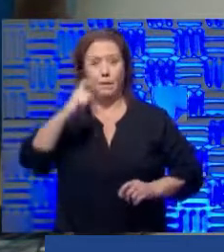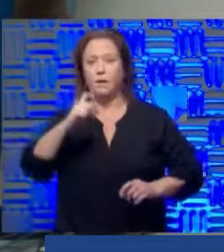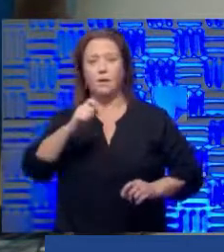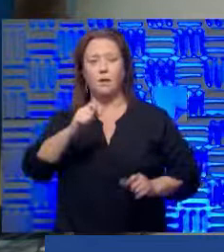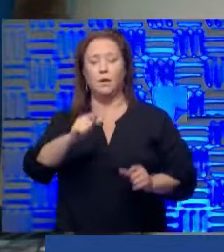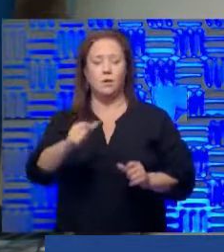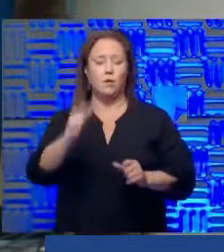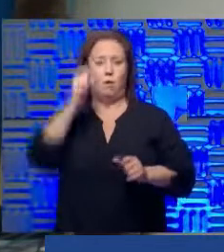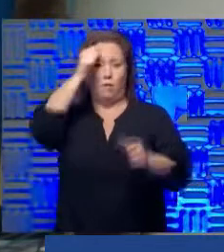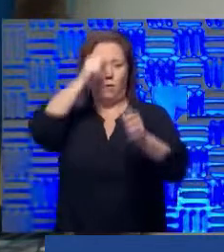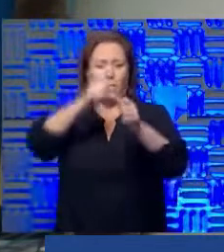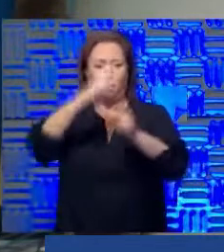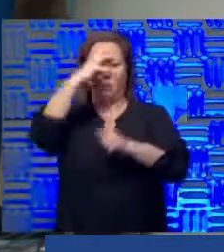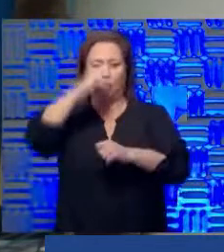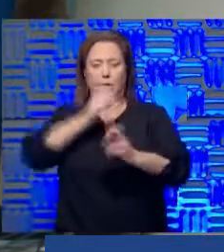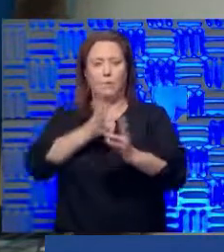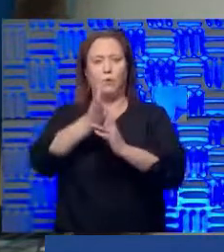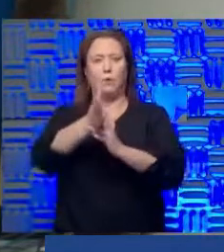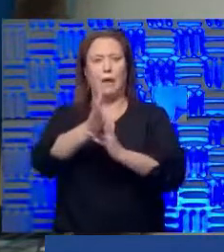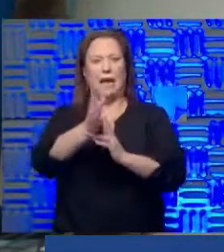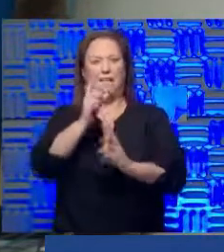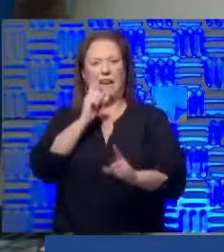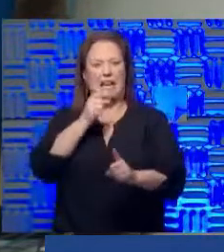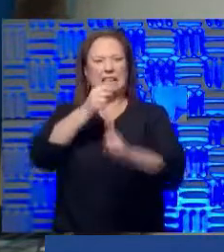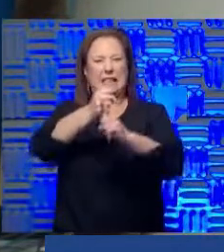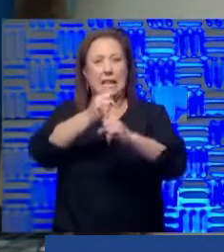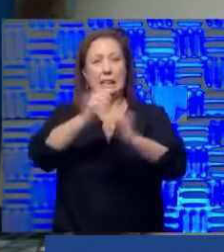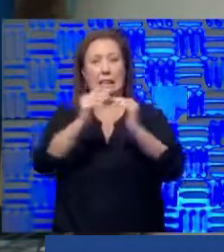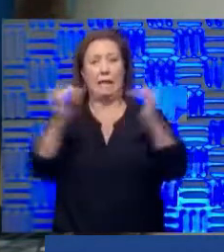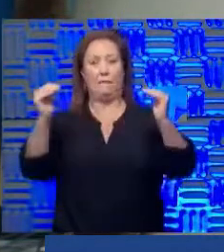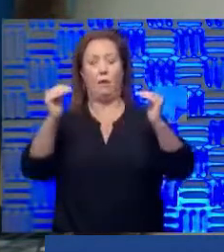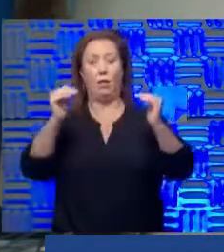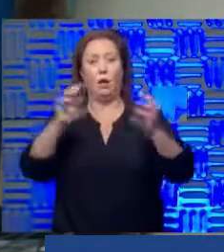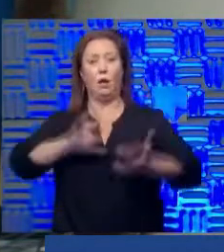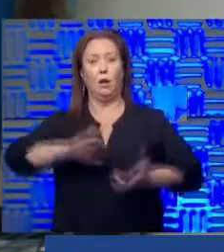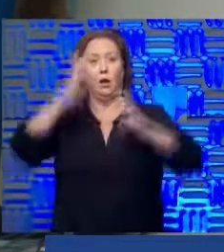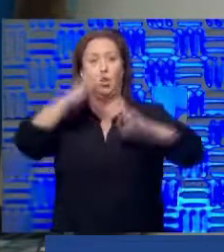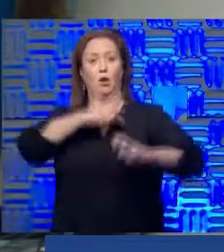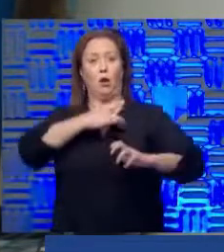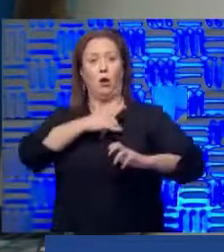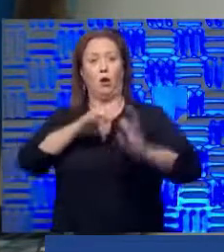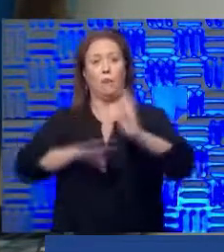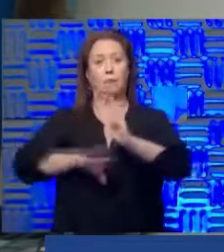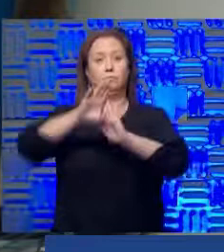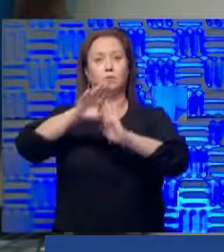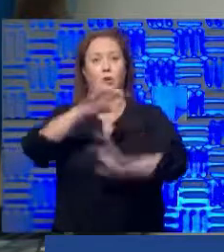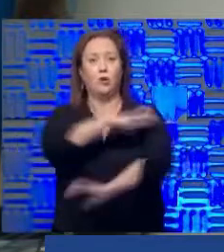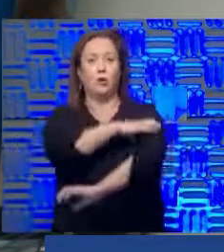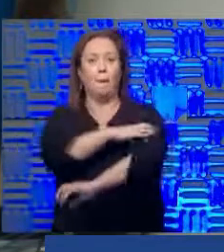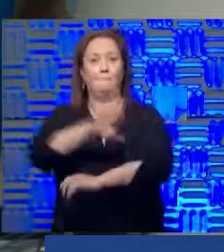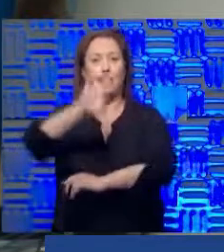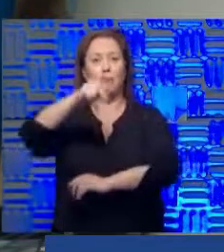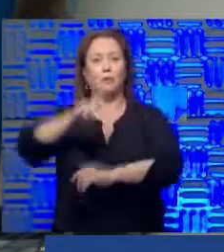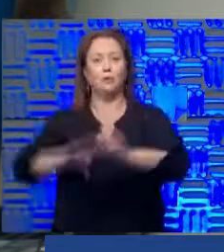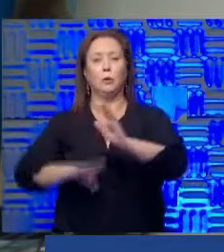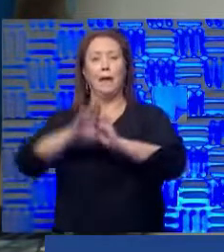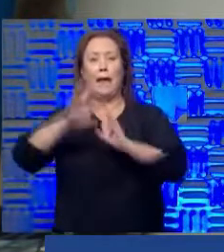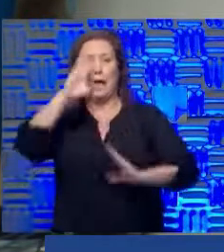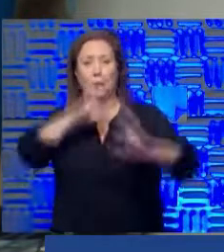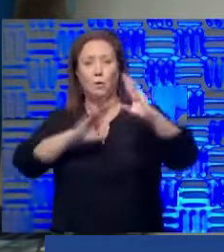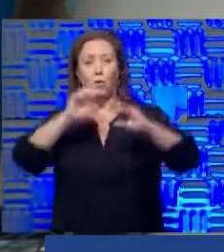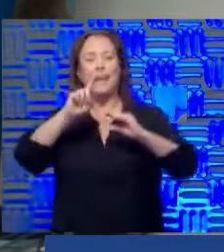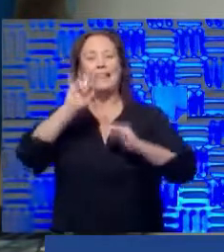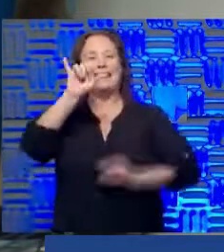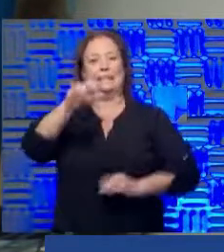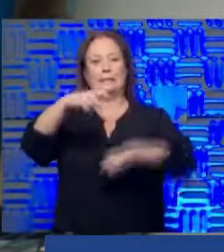remember it because you slept through it. But if it reaches that threshold where it really causes your heart rate to go up and blood pressure to go up and worry to ensue, that's when you're going to